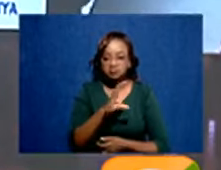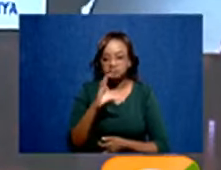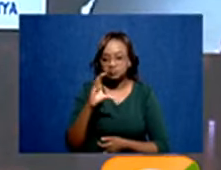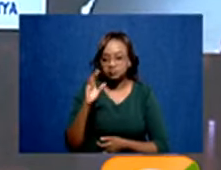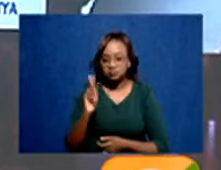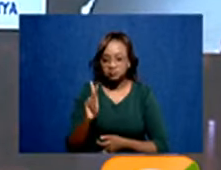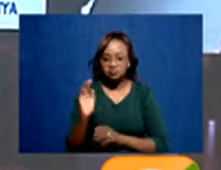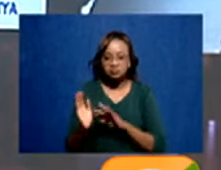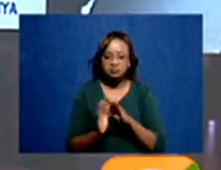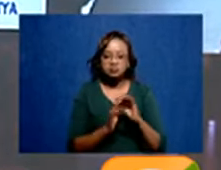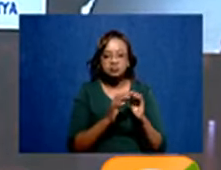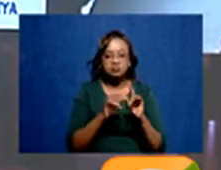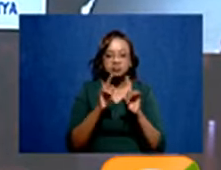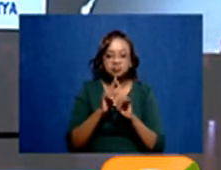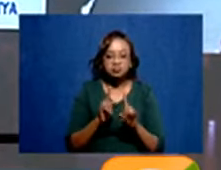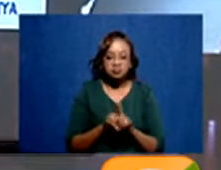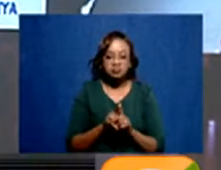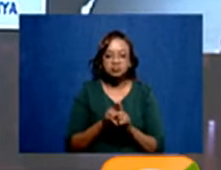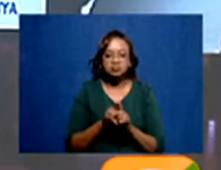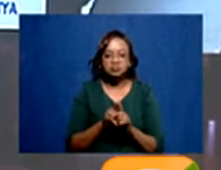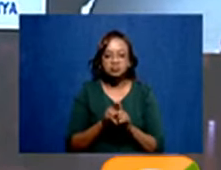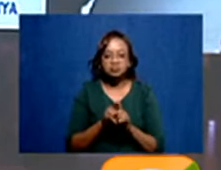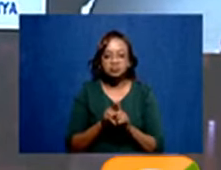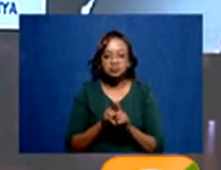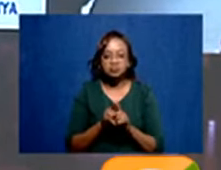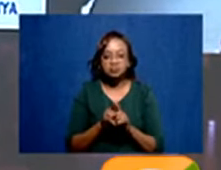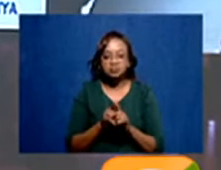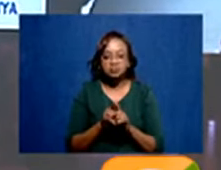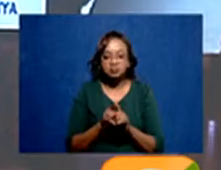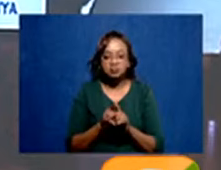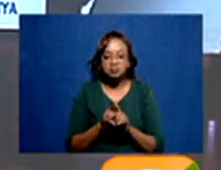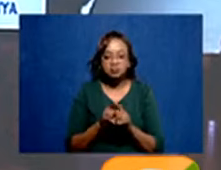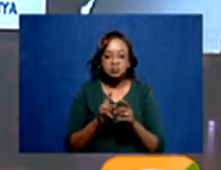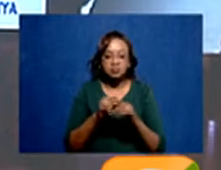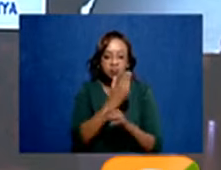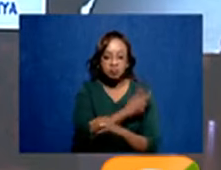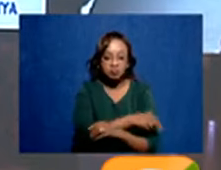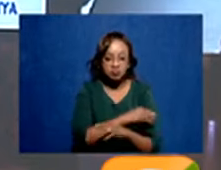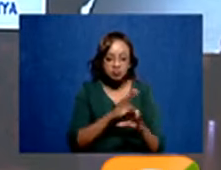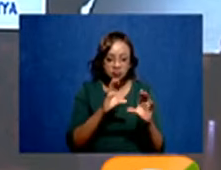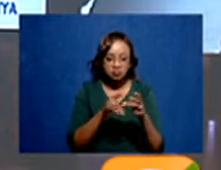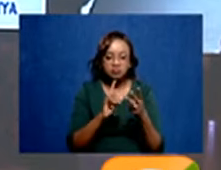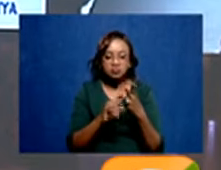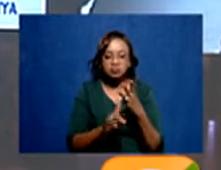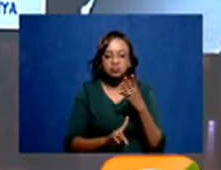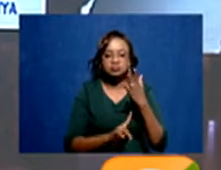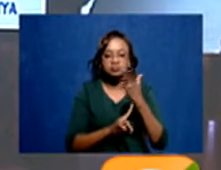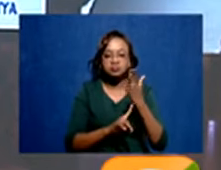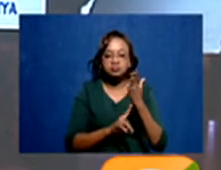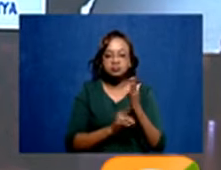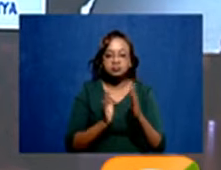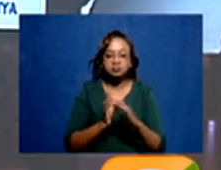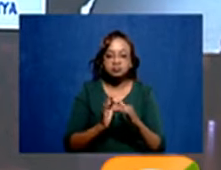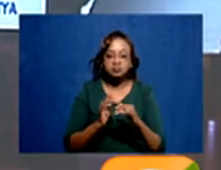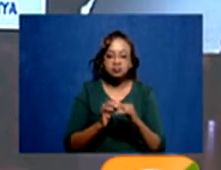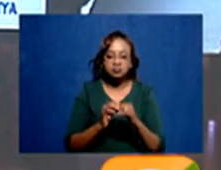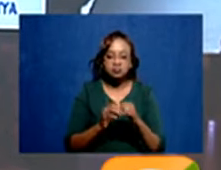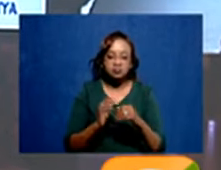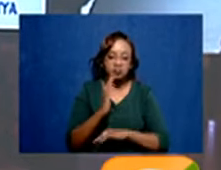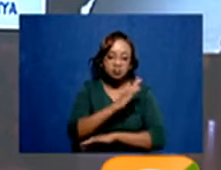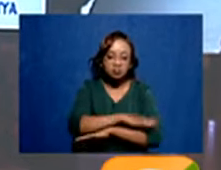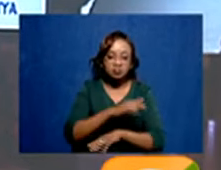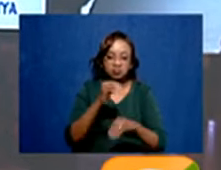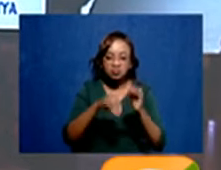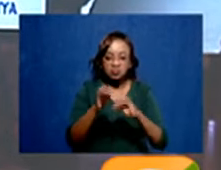So another story now. The National Council of Churches of Kenya, NCCK, Jumuiya Hospitals and the digital fundraising platform, Saidika,